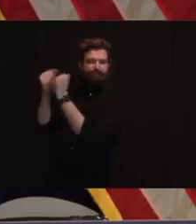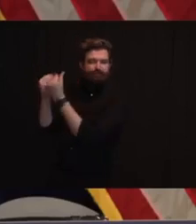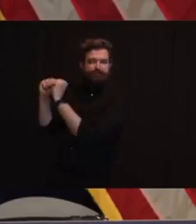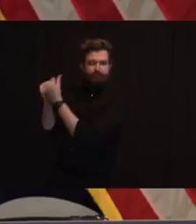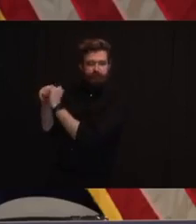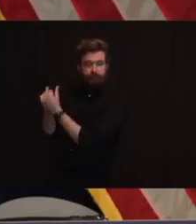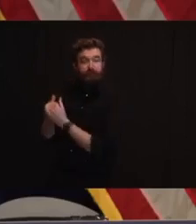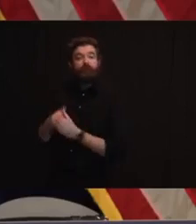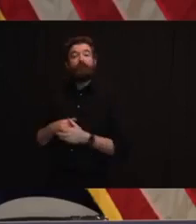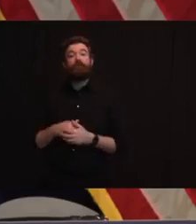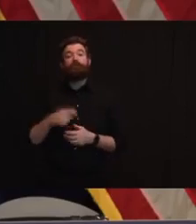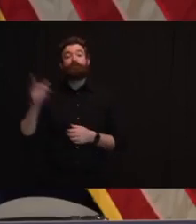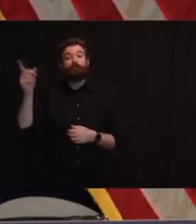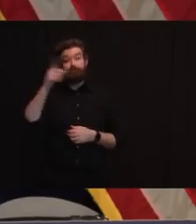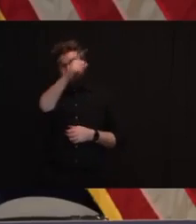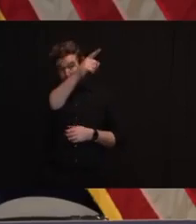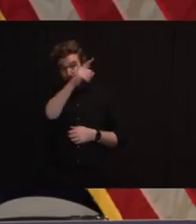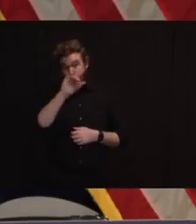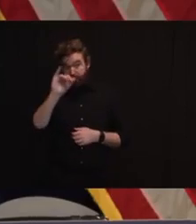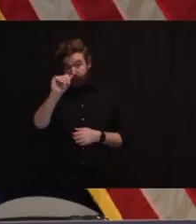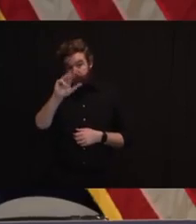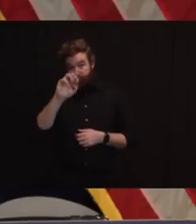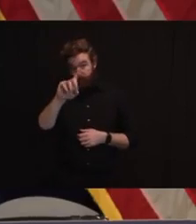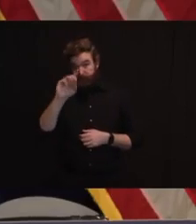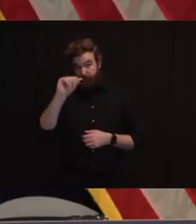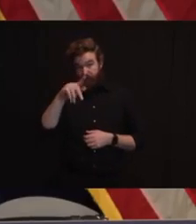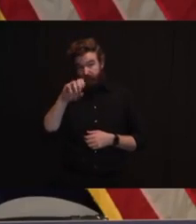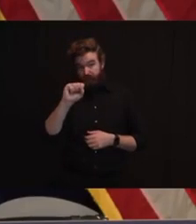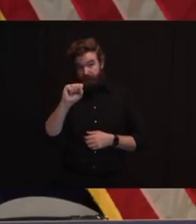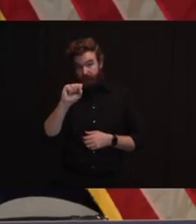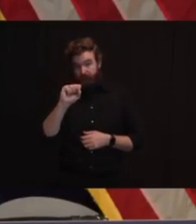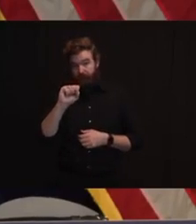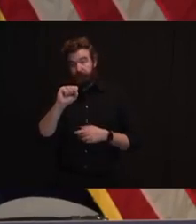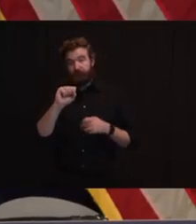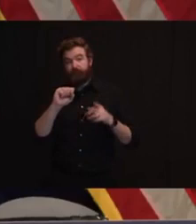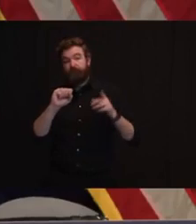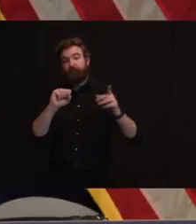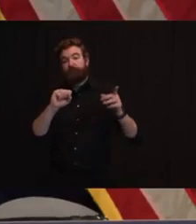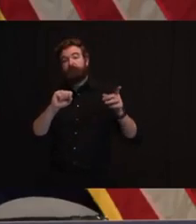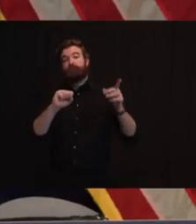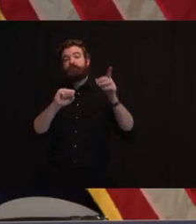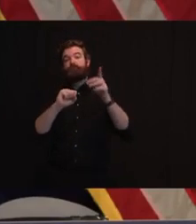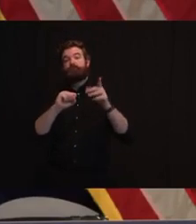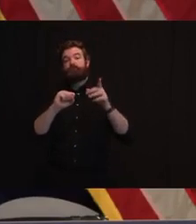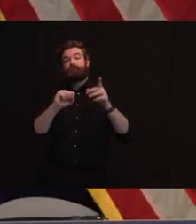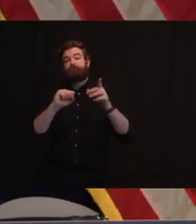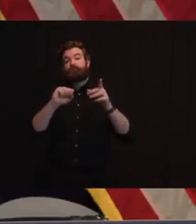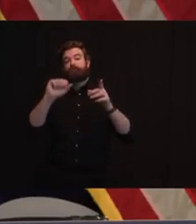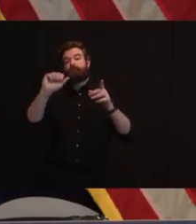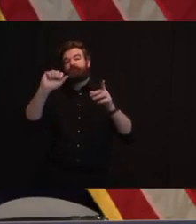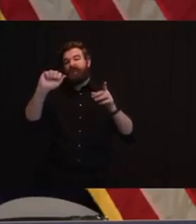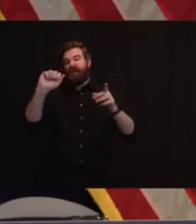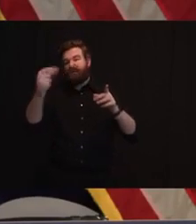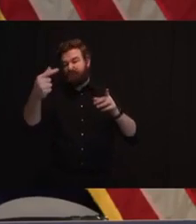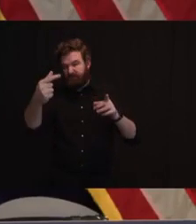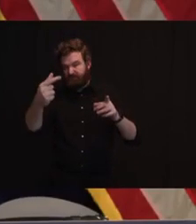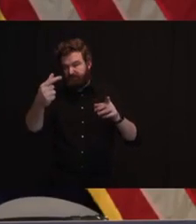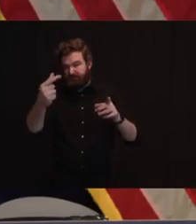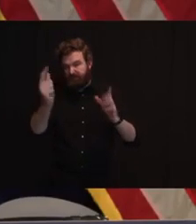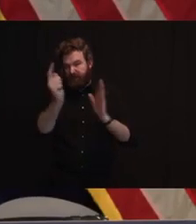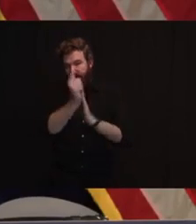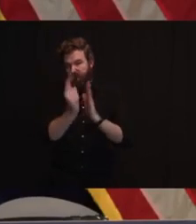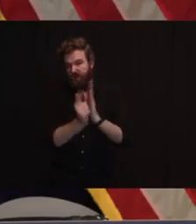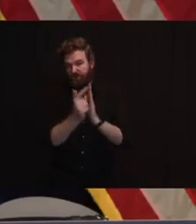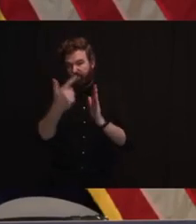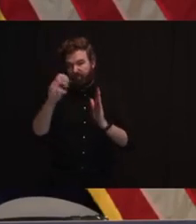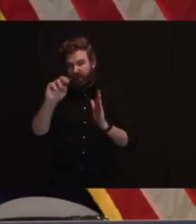General, myself, a lot of briefings and phone calls, to include one this morning with